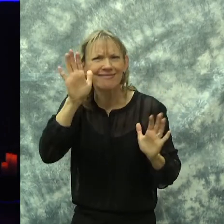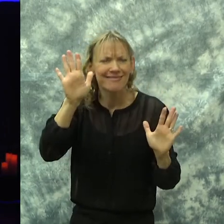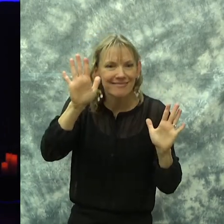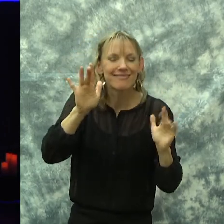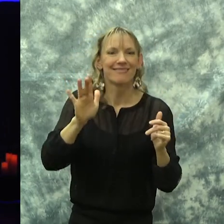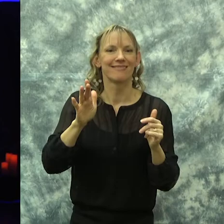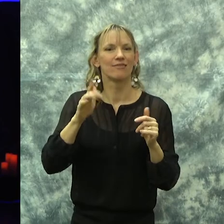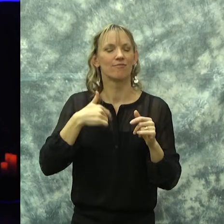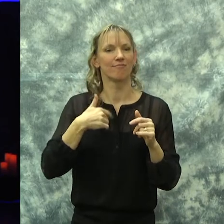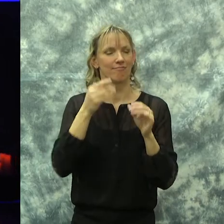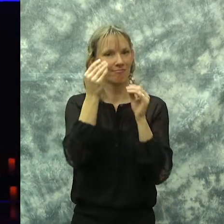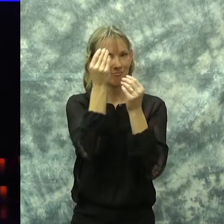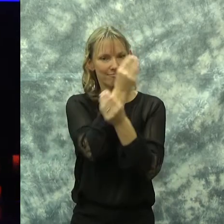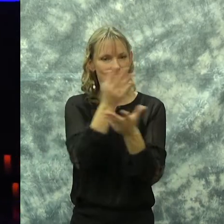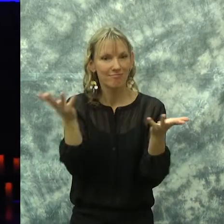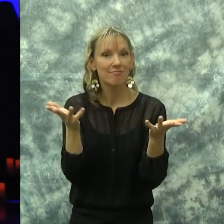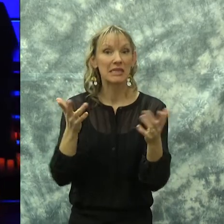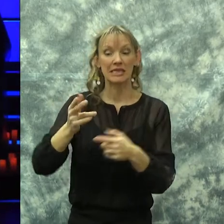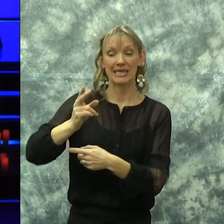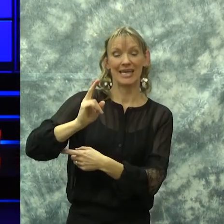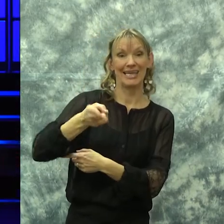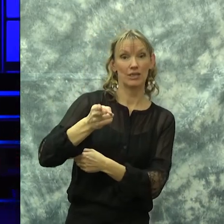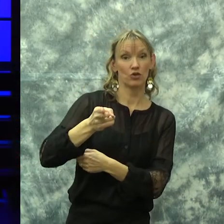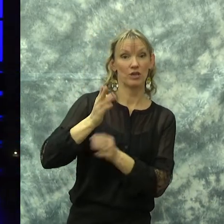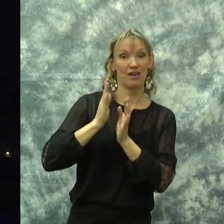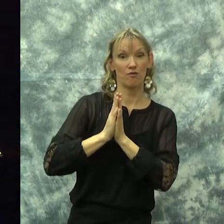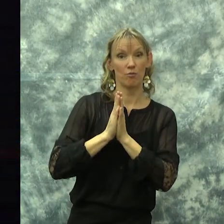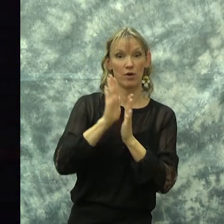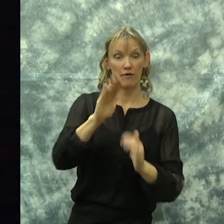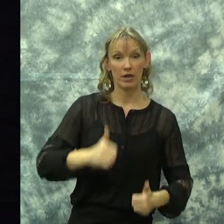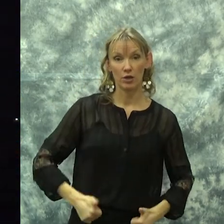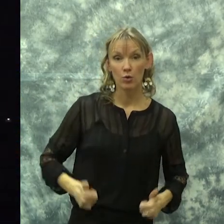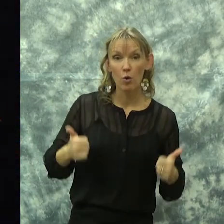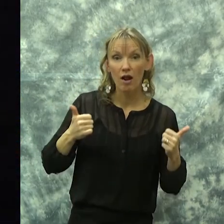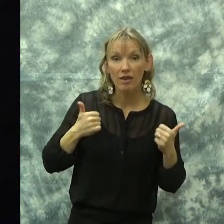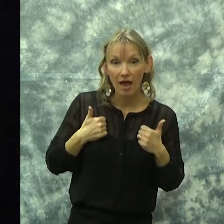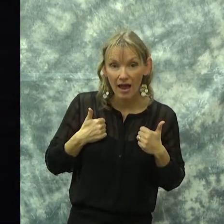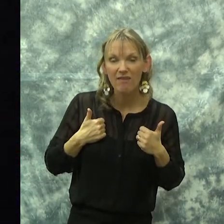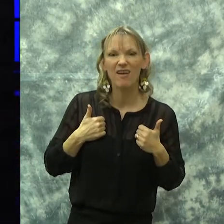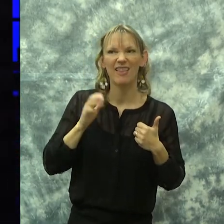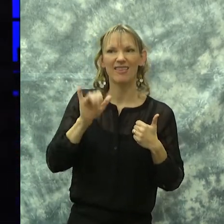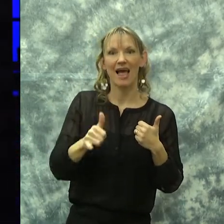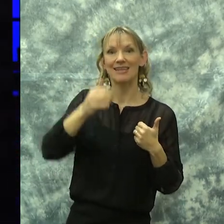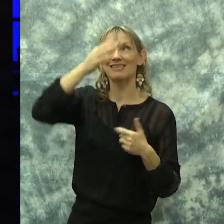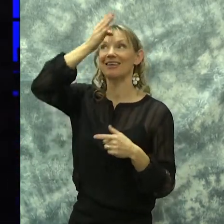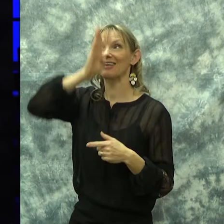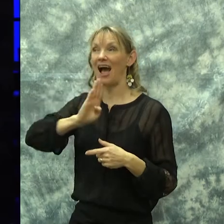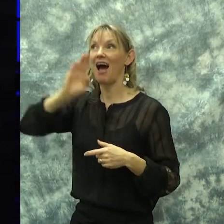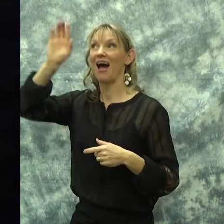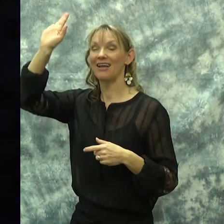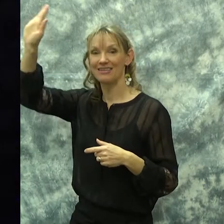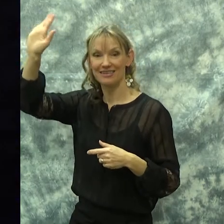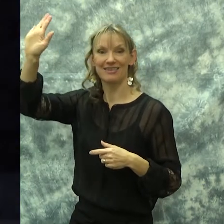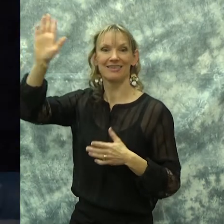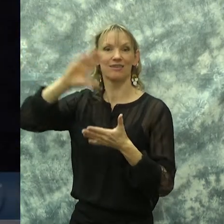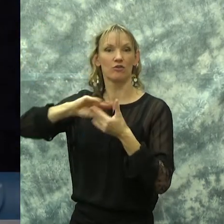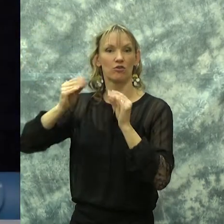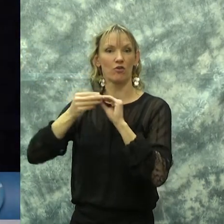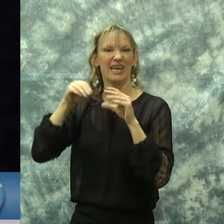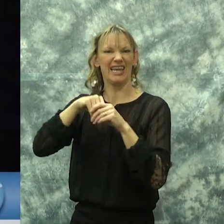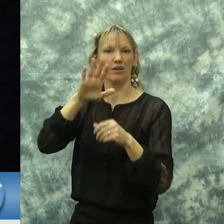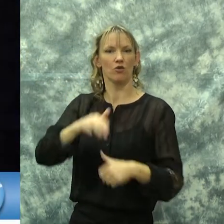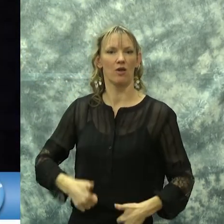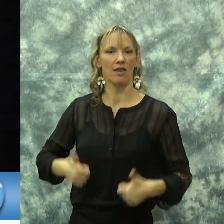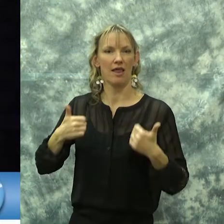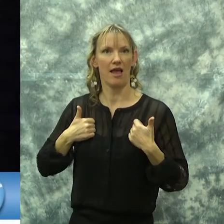want to say is the history of prayer in your life is God's autobiography in your life,